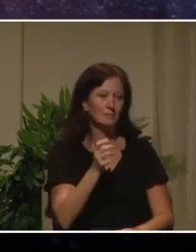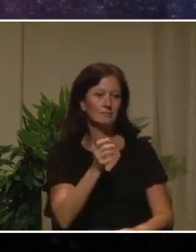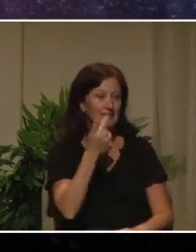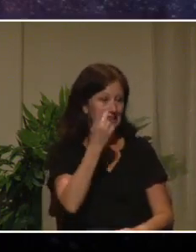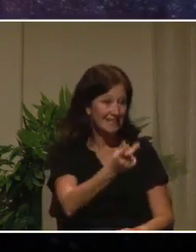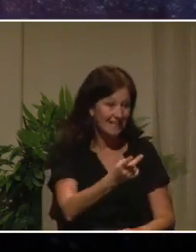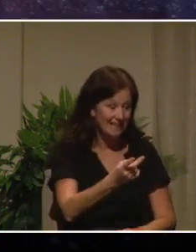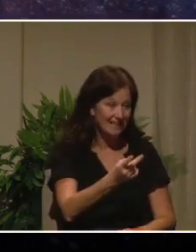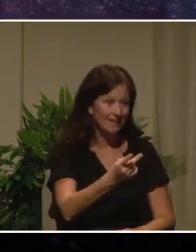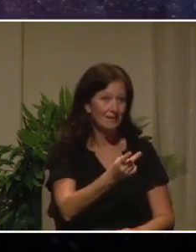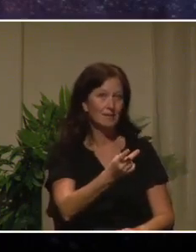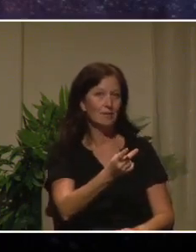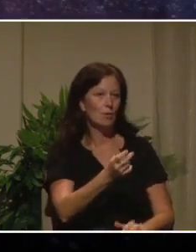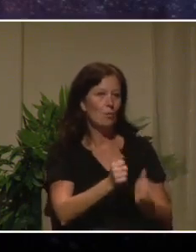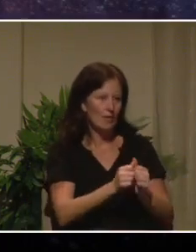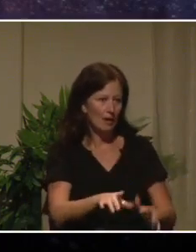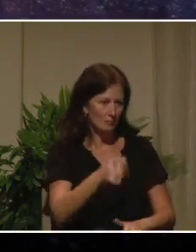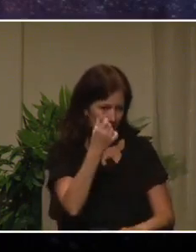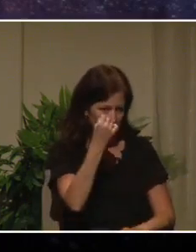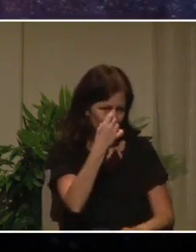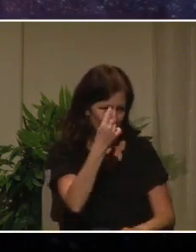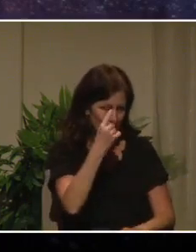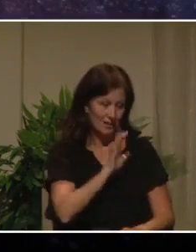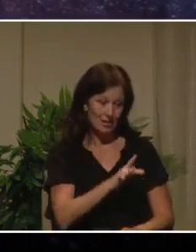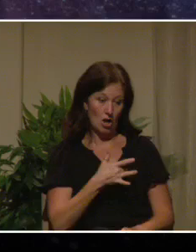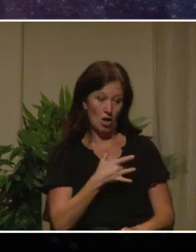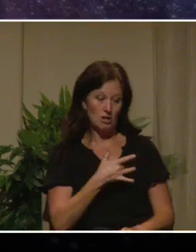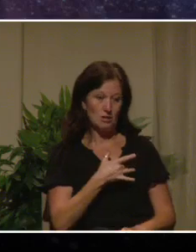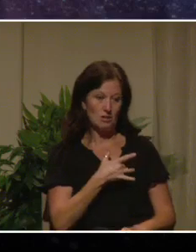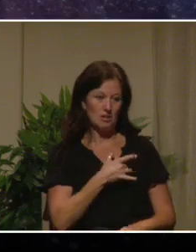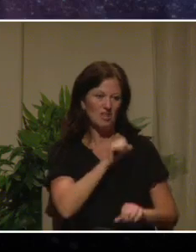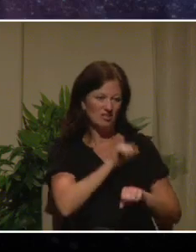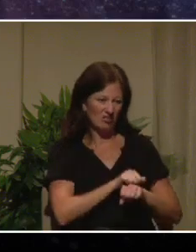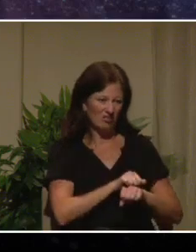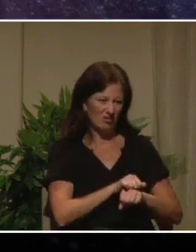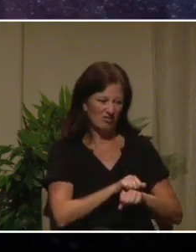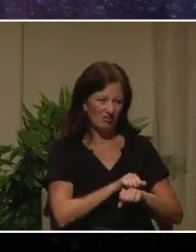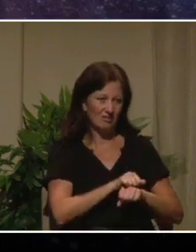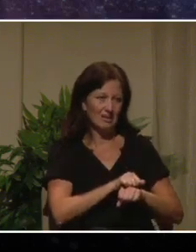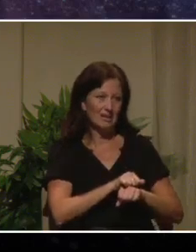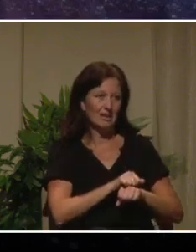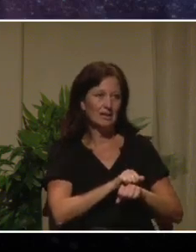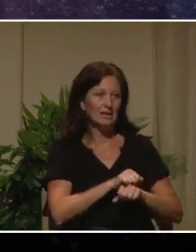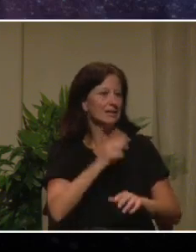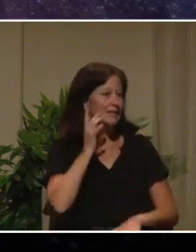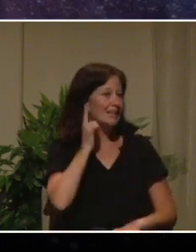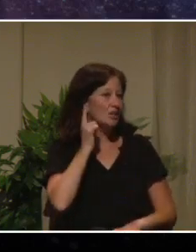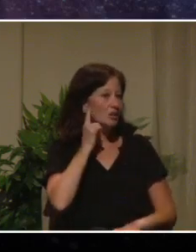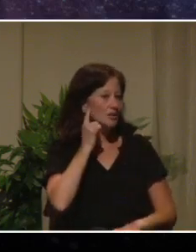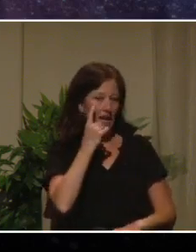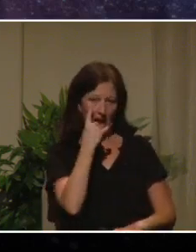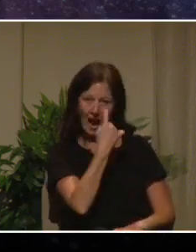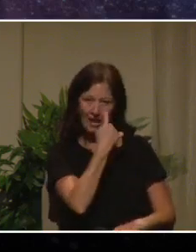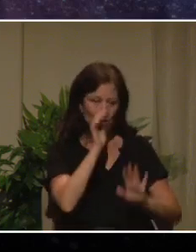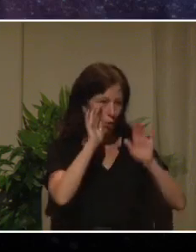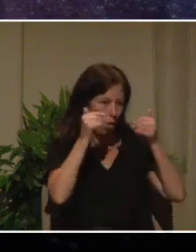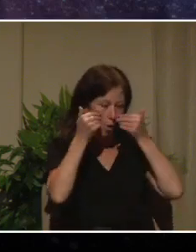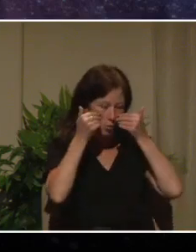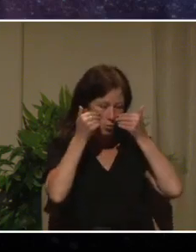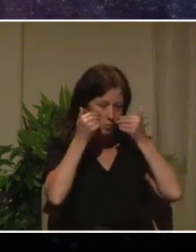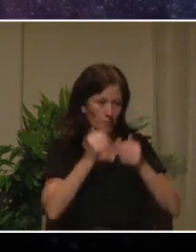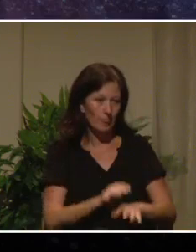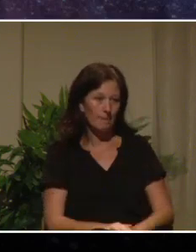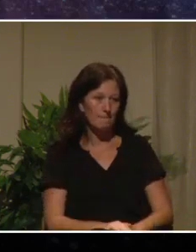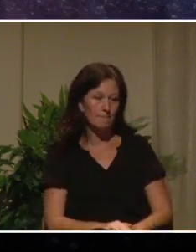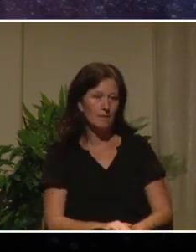never perceiving, make the heart of this people callous, make their ears dull and close their eyes, otherwise they might see with their eyes, hear with